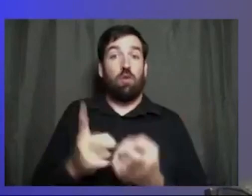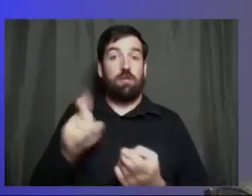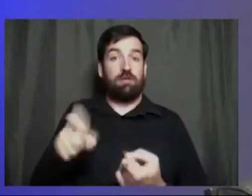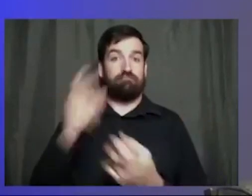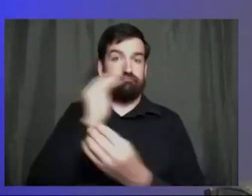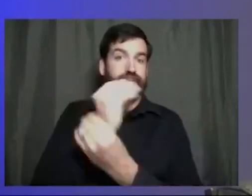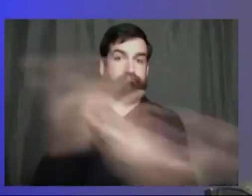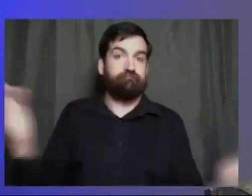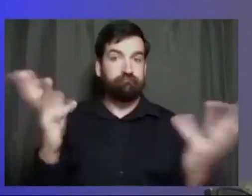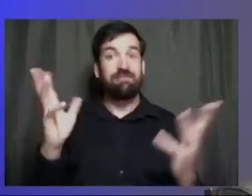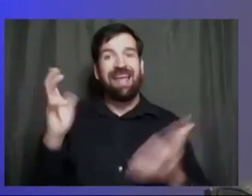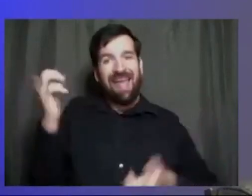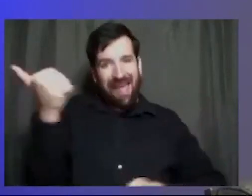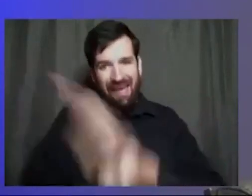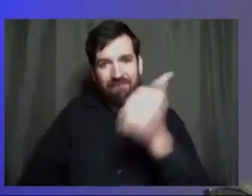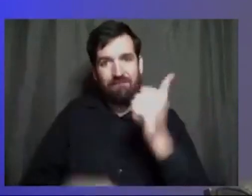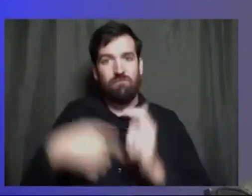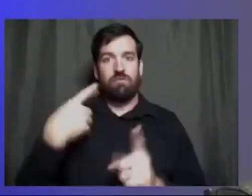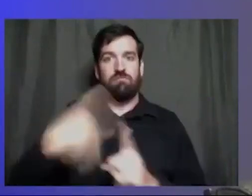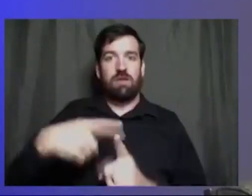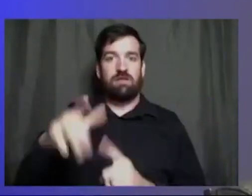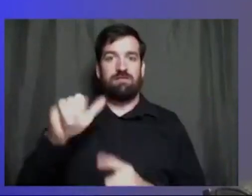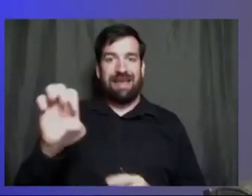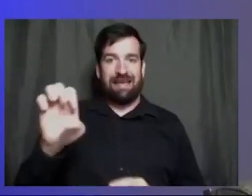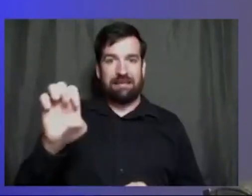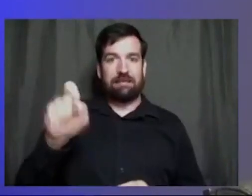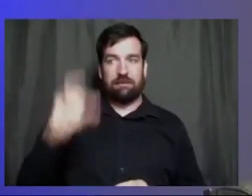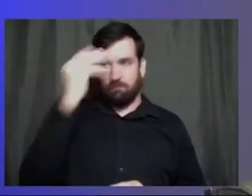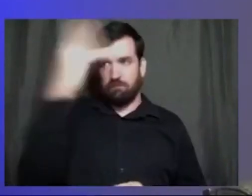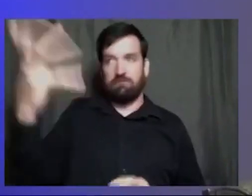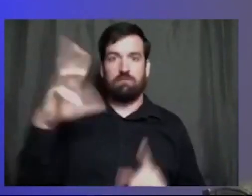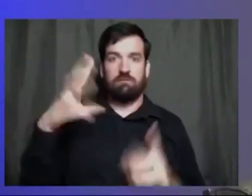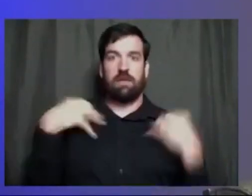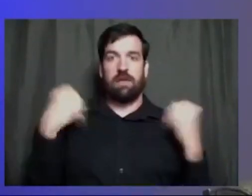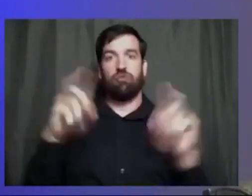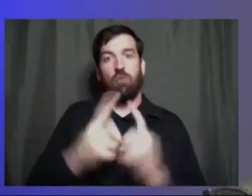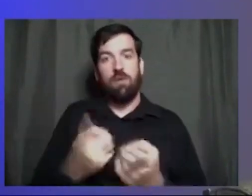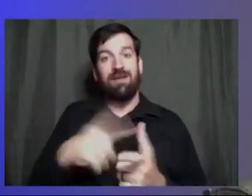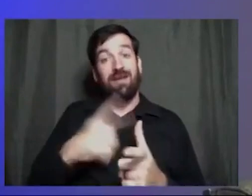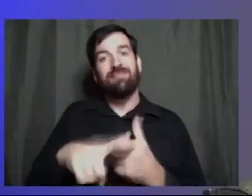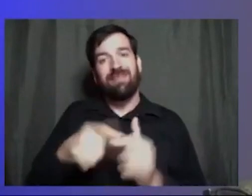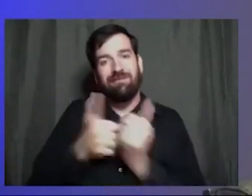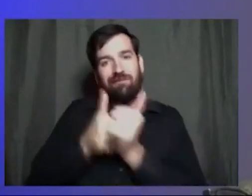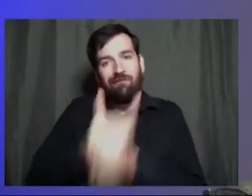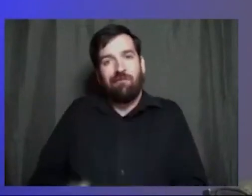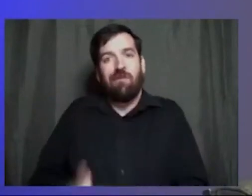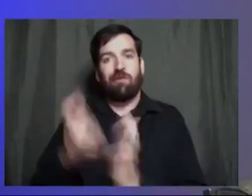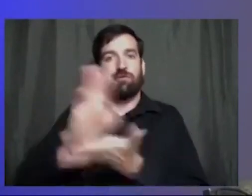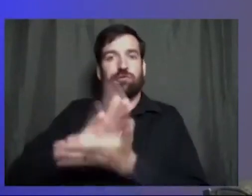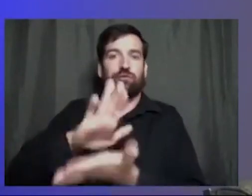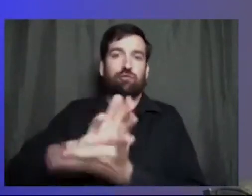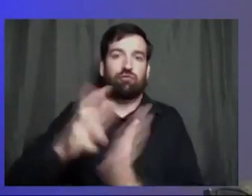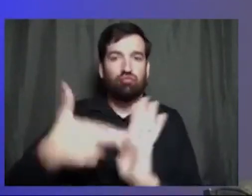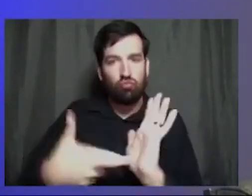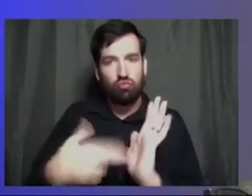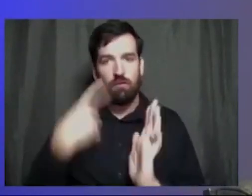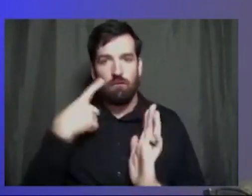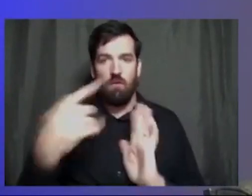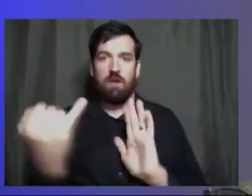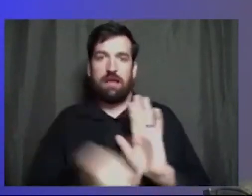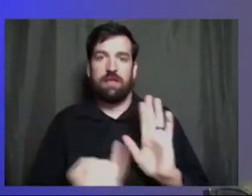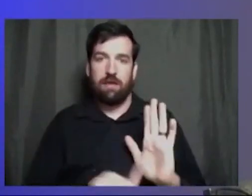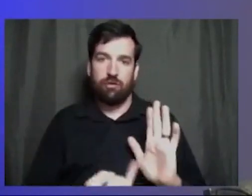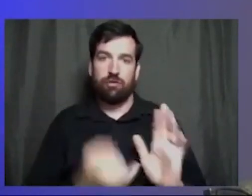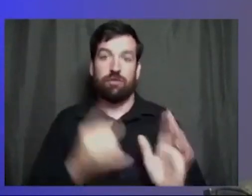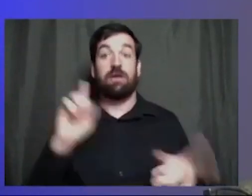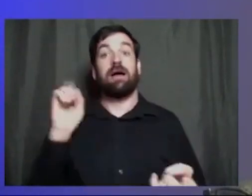gets reported to the health department. And then you need to follow the guidelines of your school for home isolation until your child's